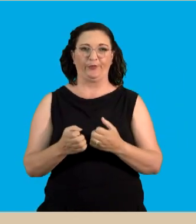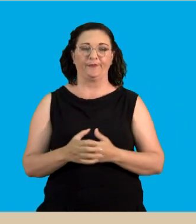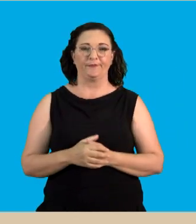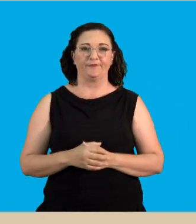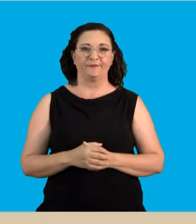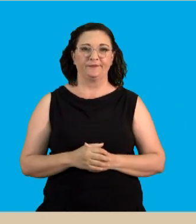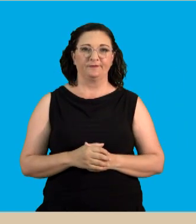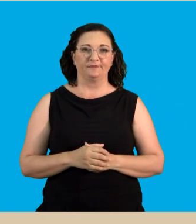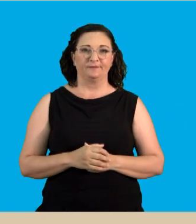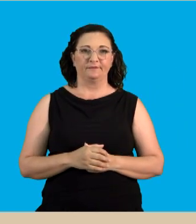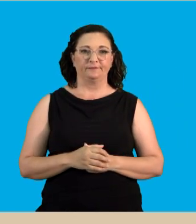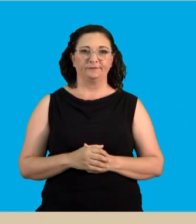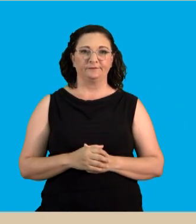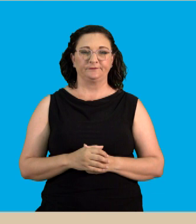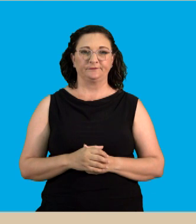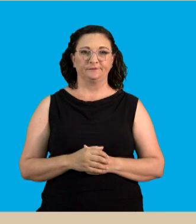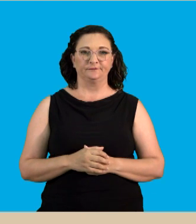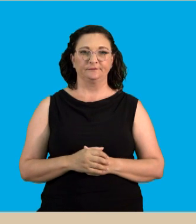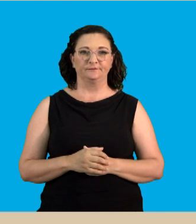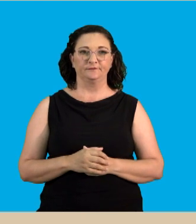Let's go back. It takes